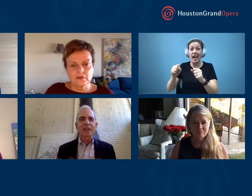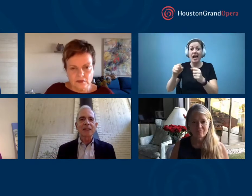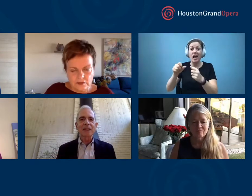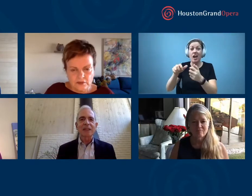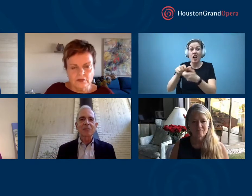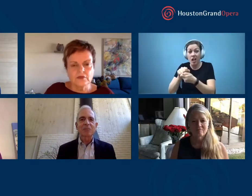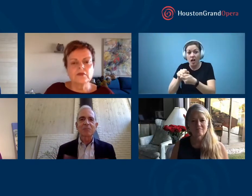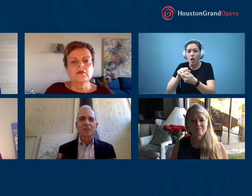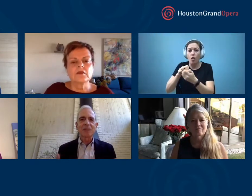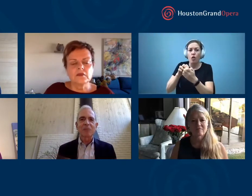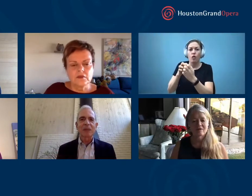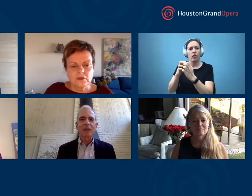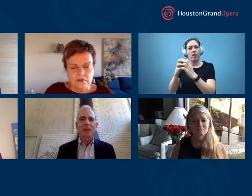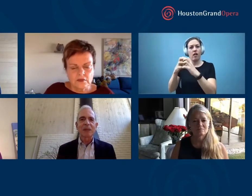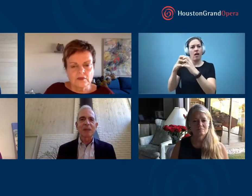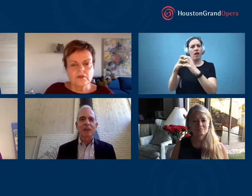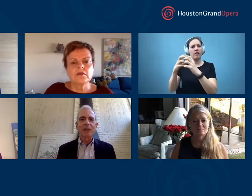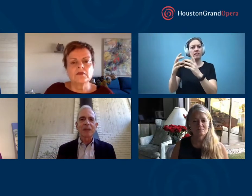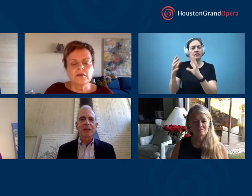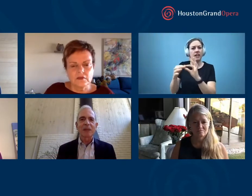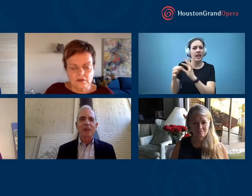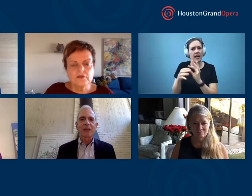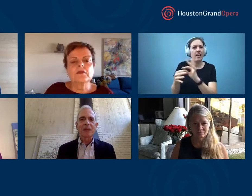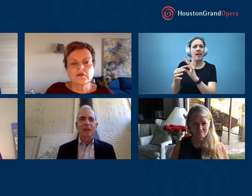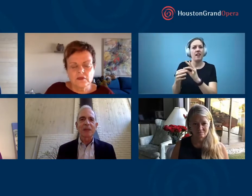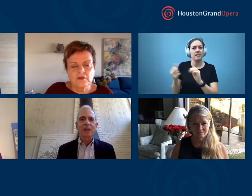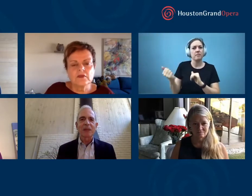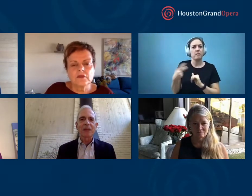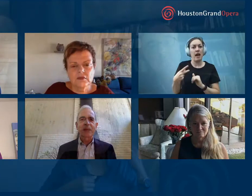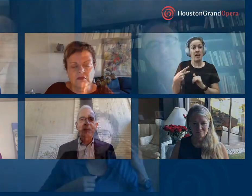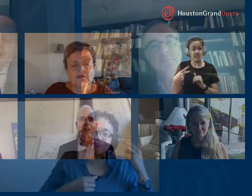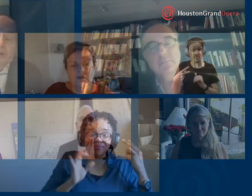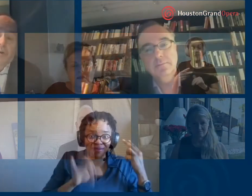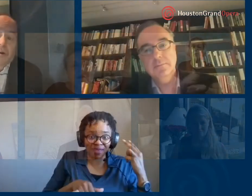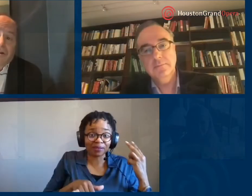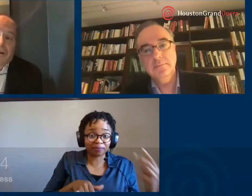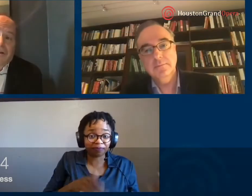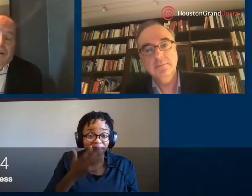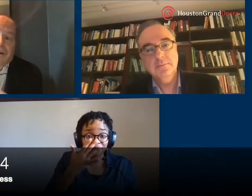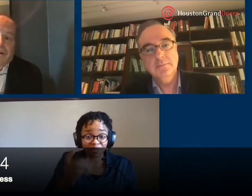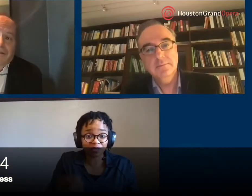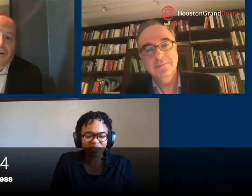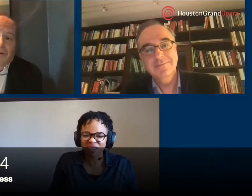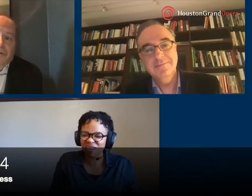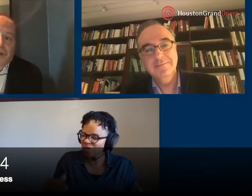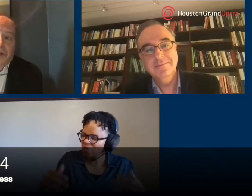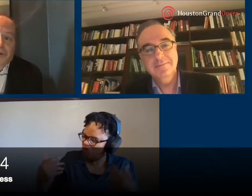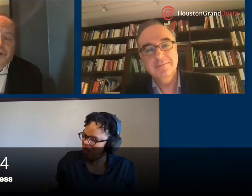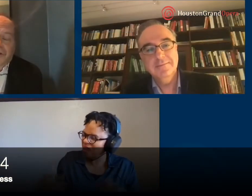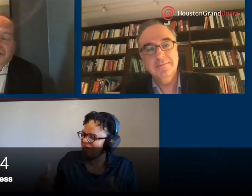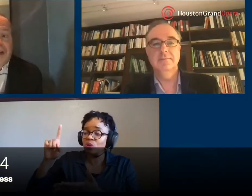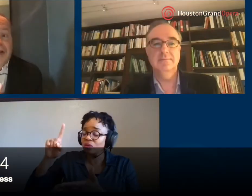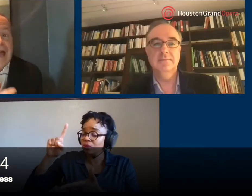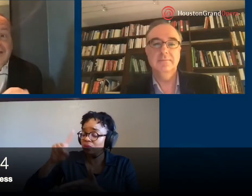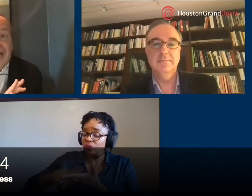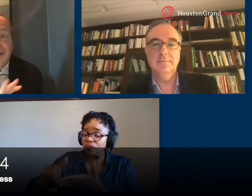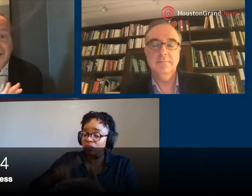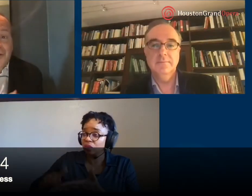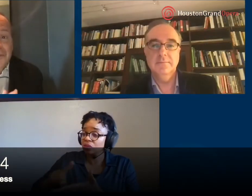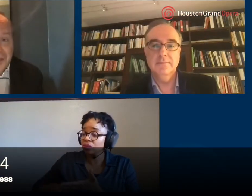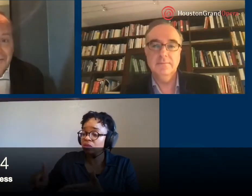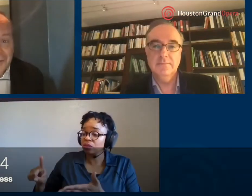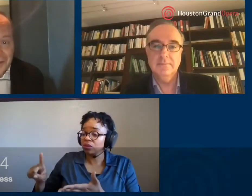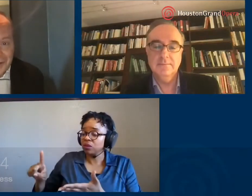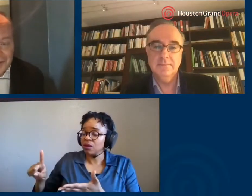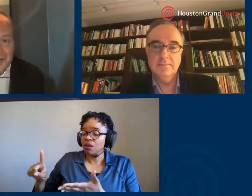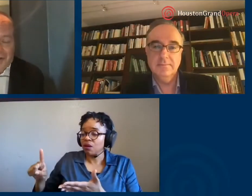and music can play a critical role there. Your research has had